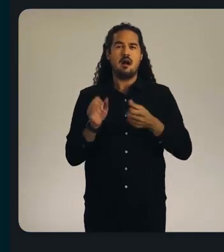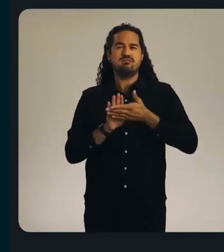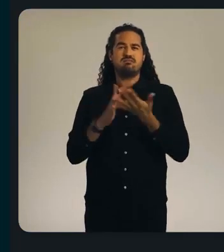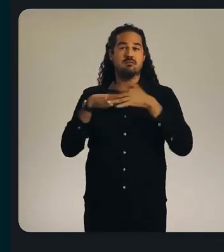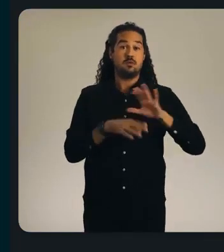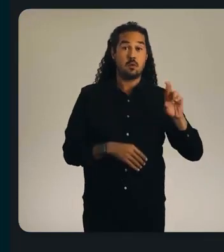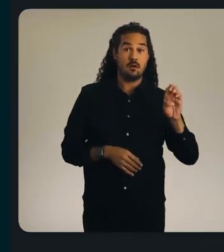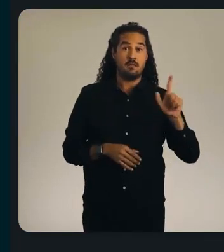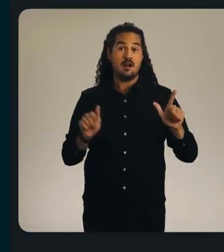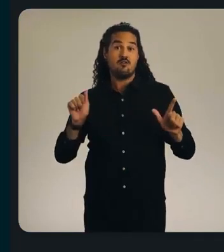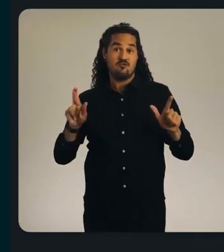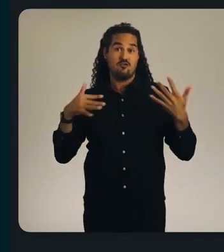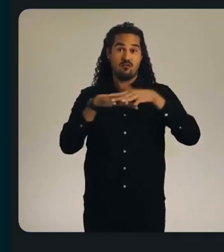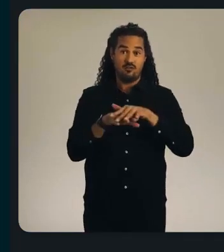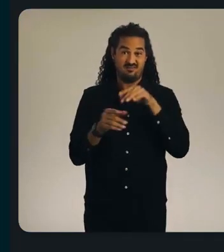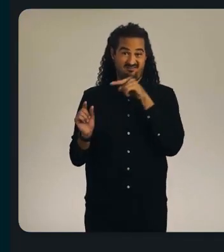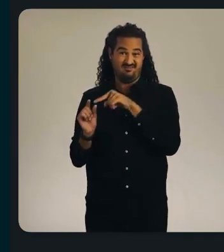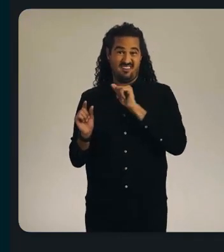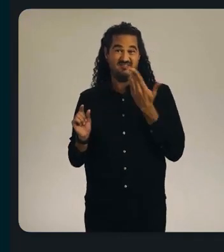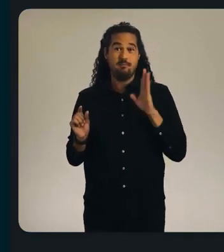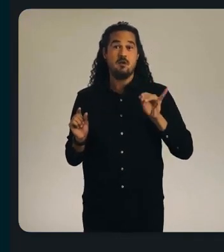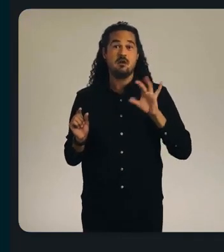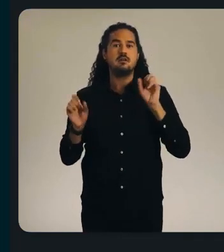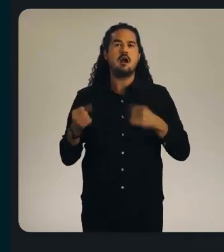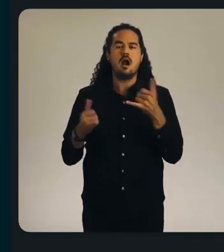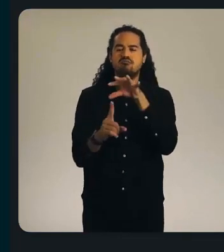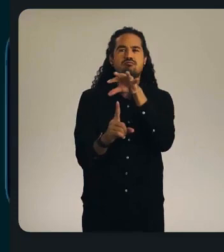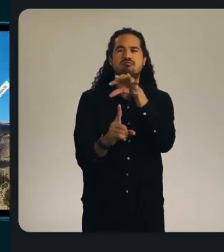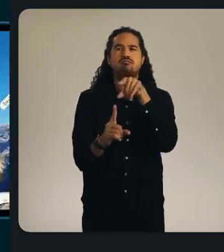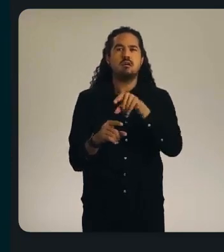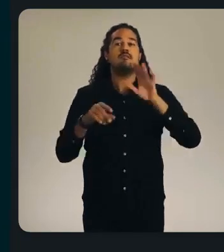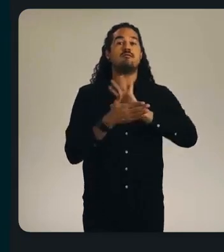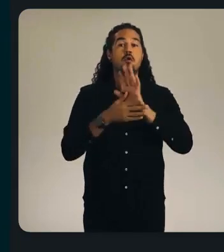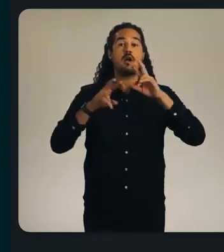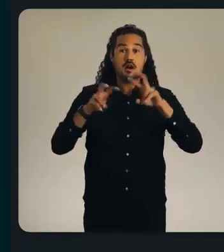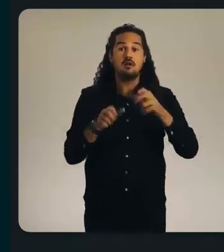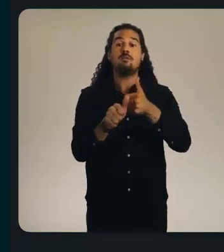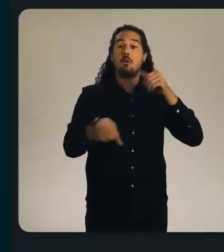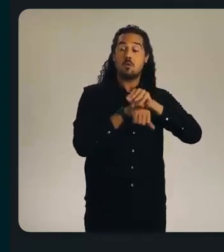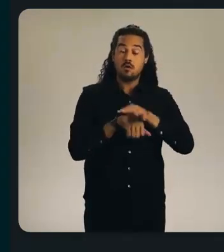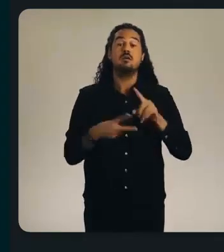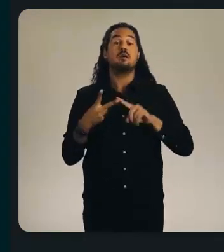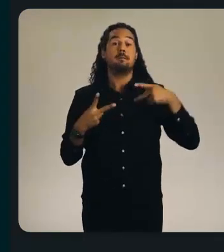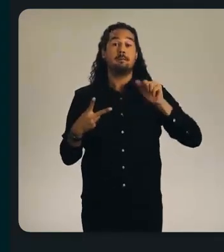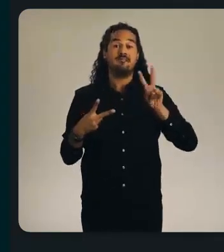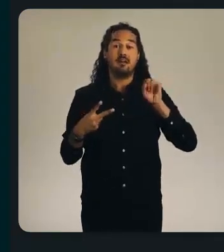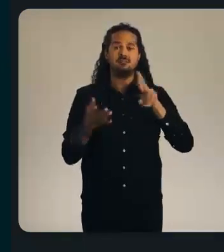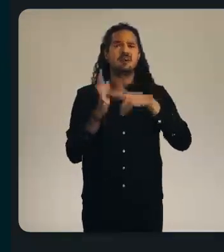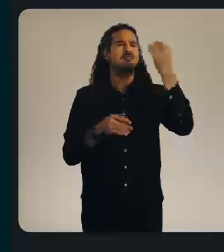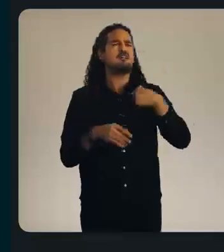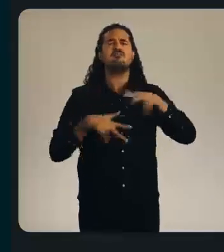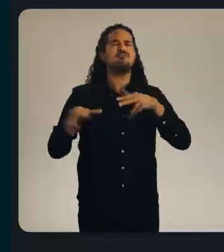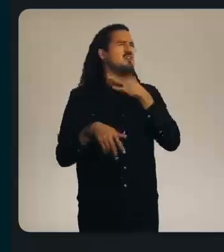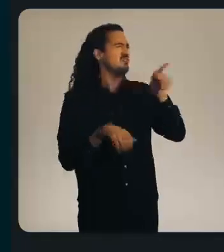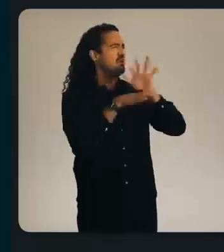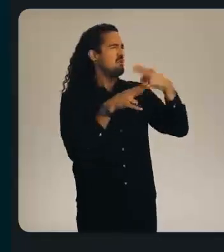AR models on A15 Bionic for real-time shot tracking, video analysis, and remote coaching. Peak Visor helps you navigate the outdoors to identify mountains and